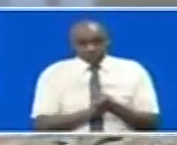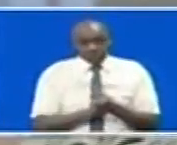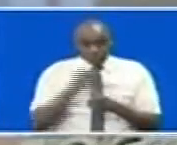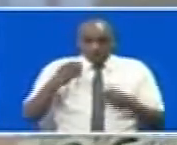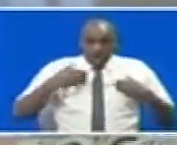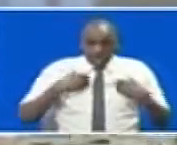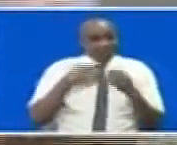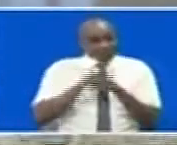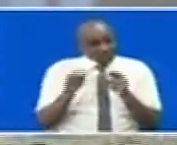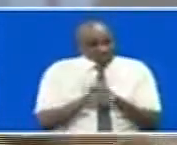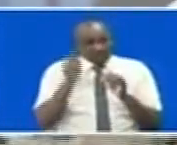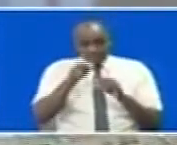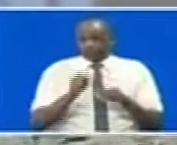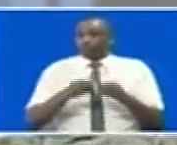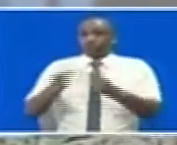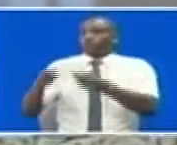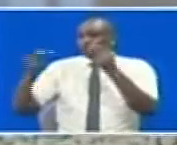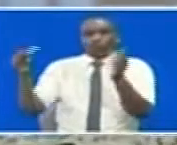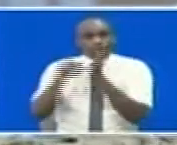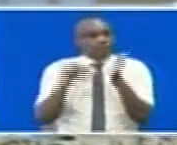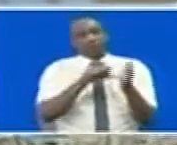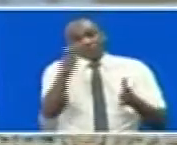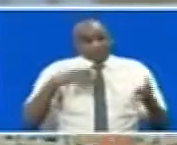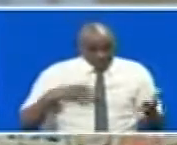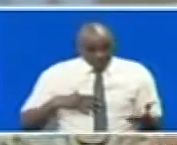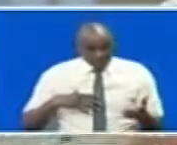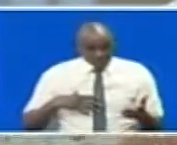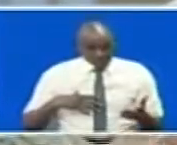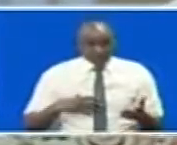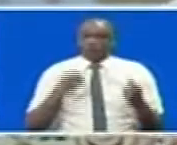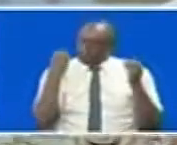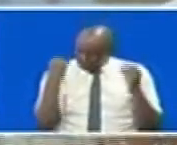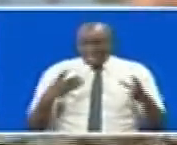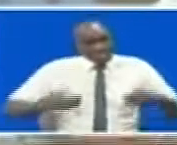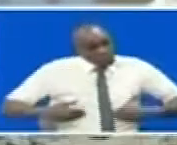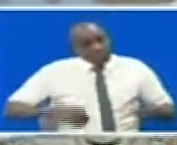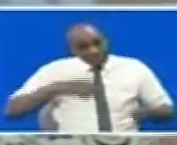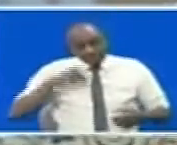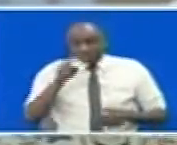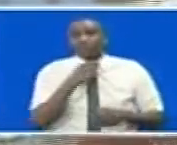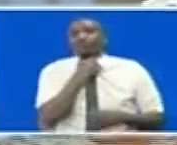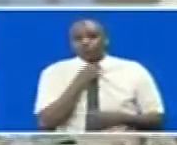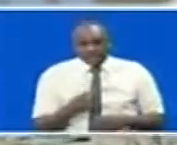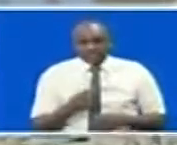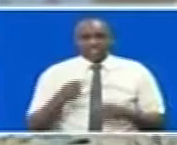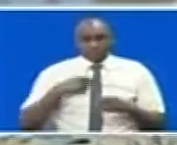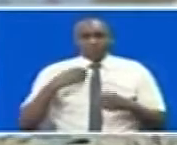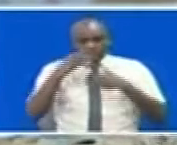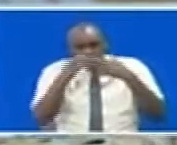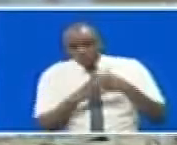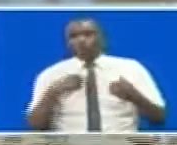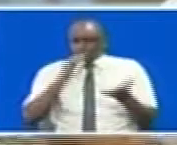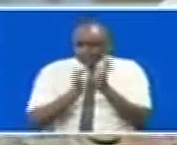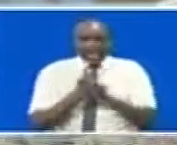have, the person who can sort out other people's problems. So many young people aspire to be songos. Many young